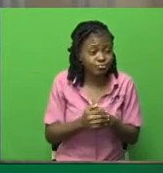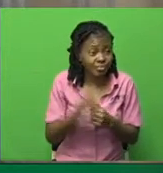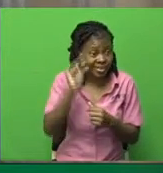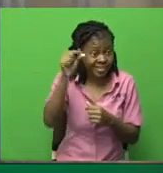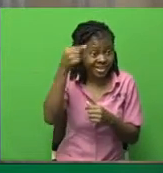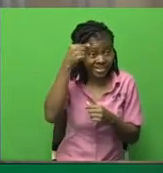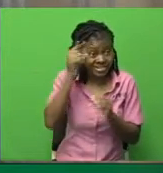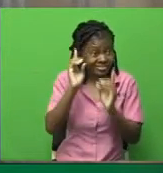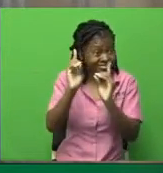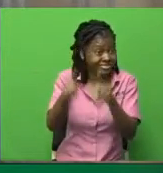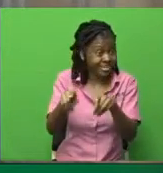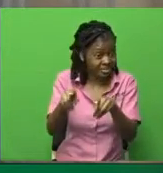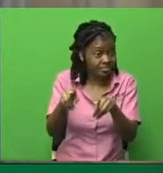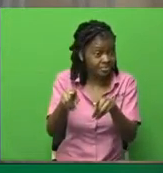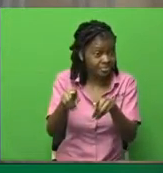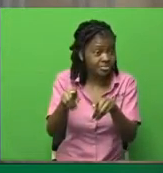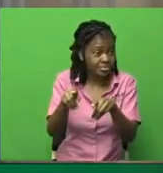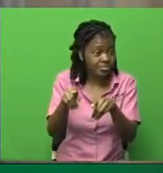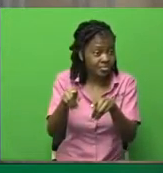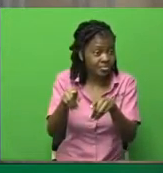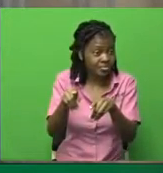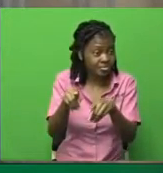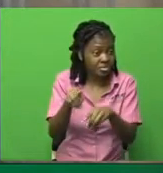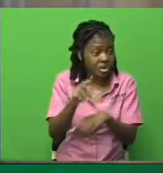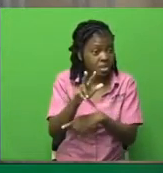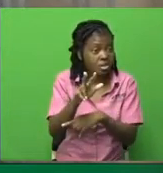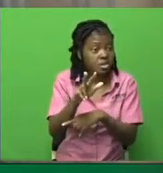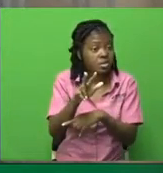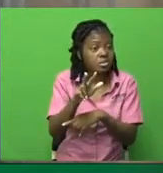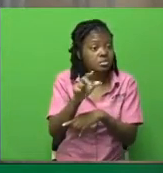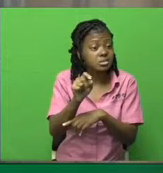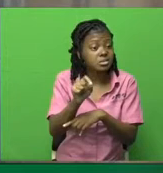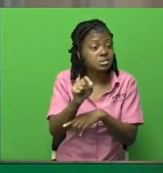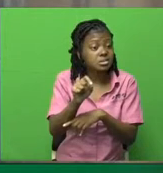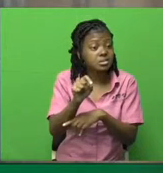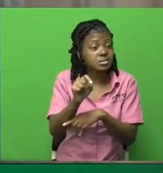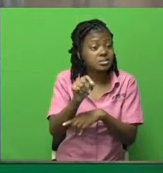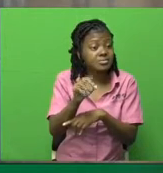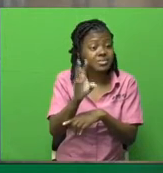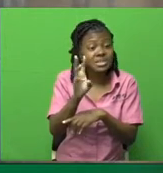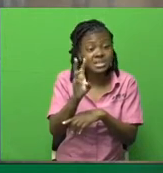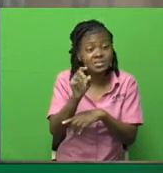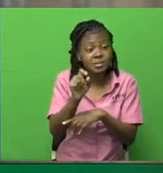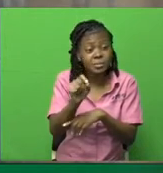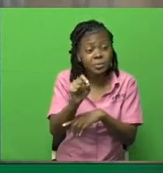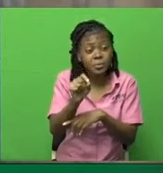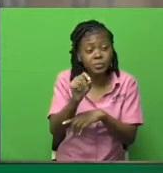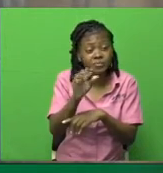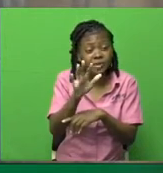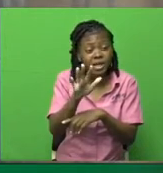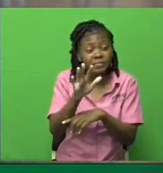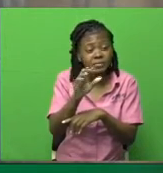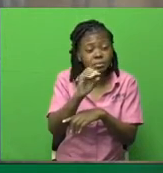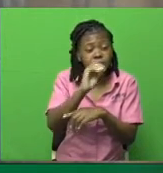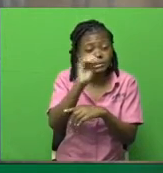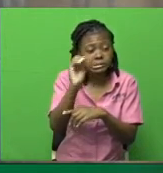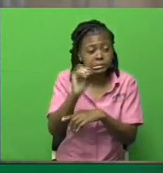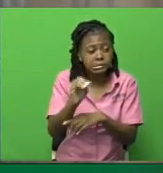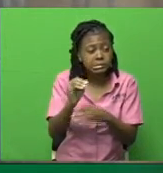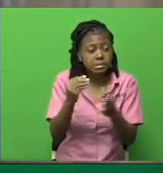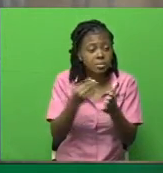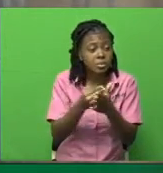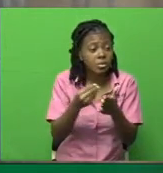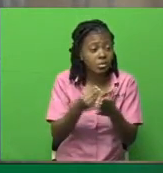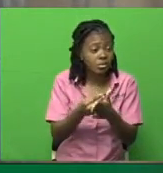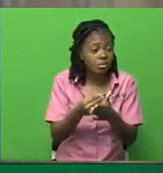the hsf is poultry 6.5 of what they had withdrawn from the hsf over their term their seven